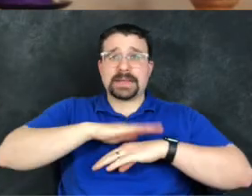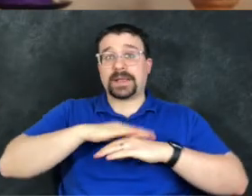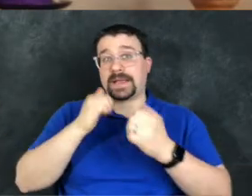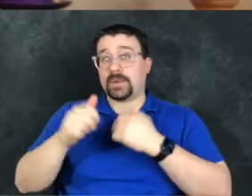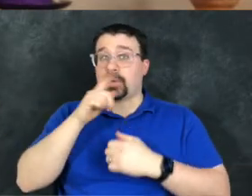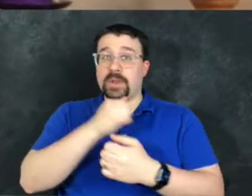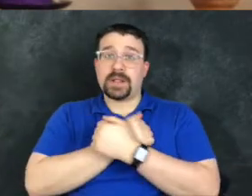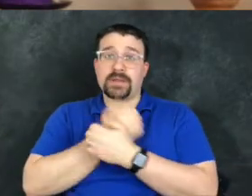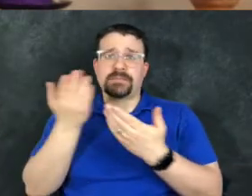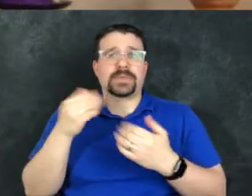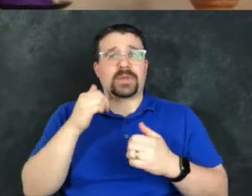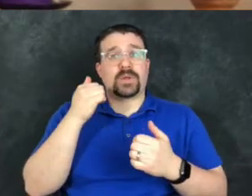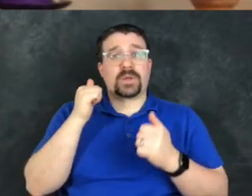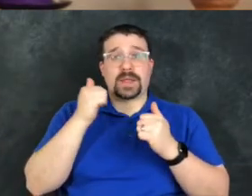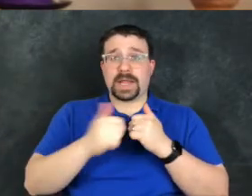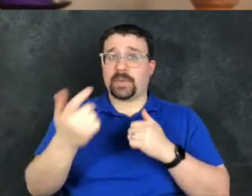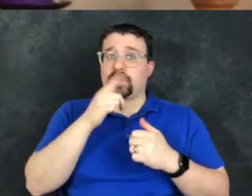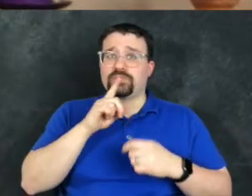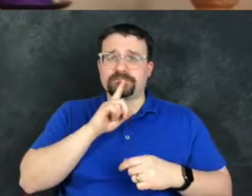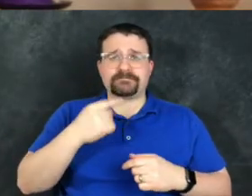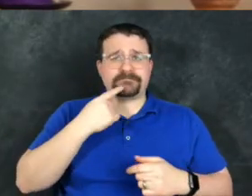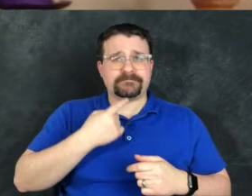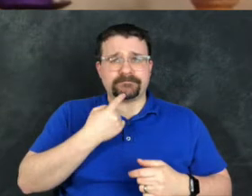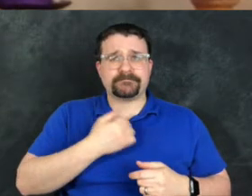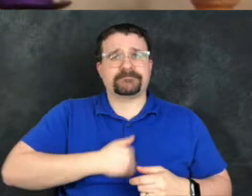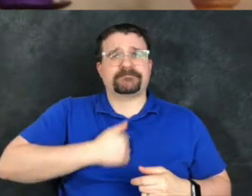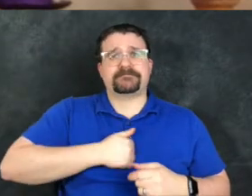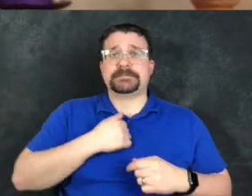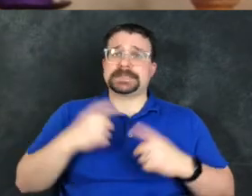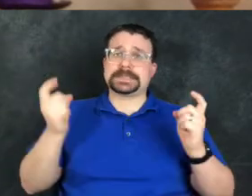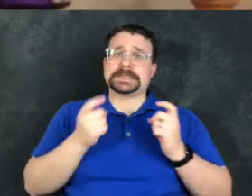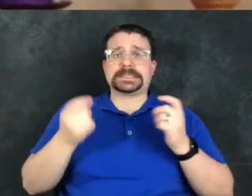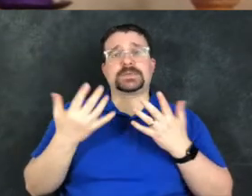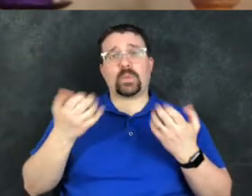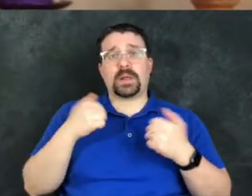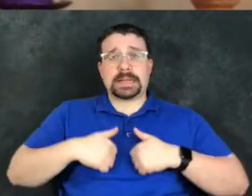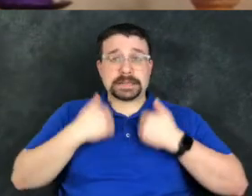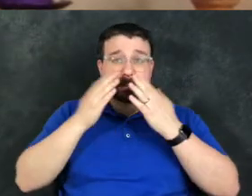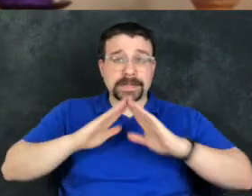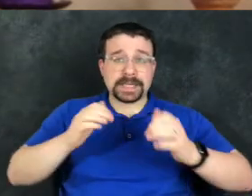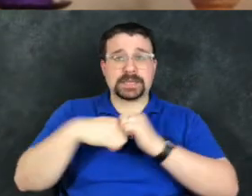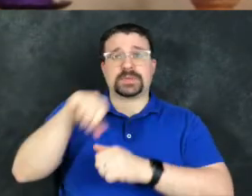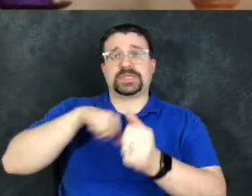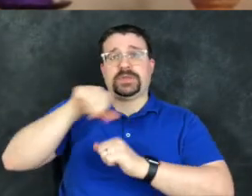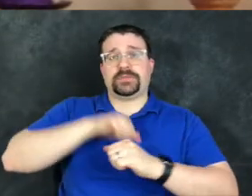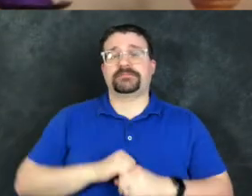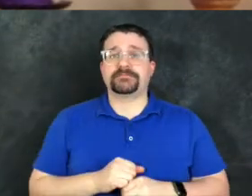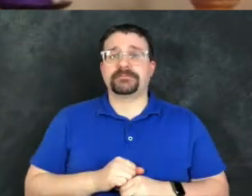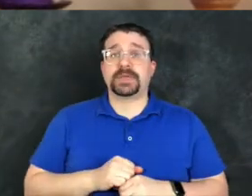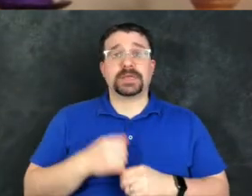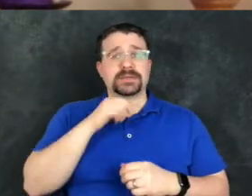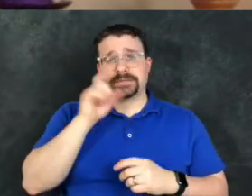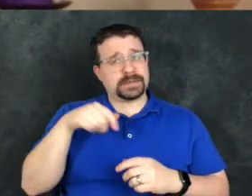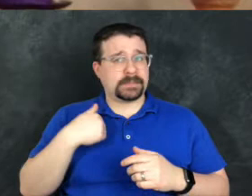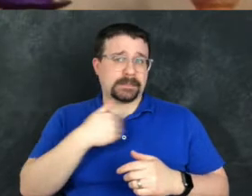Our Lord invites to the table all who love him, all who earnestly repent of their sins and seek to live in peace